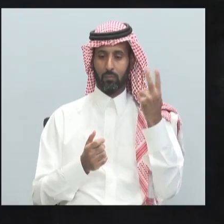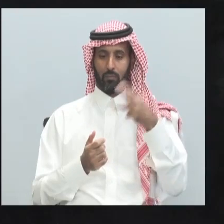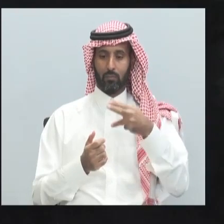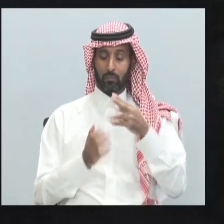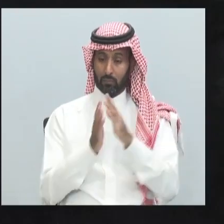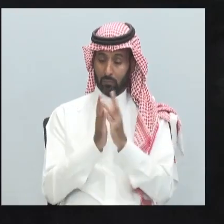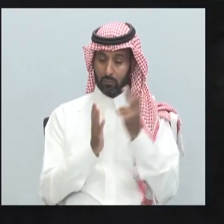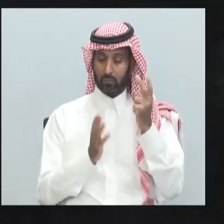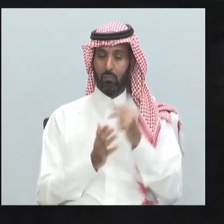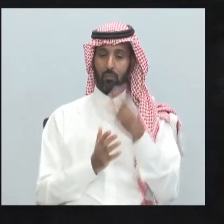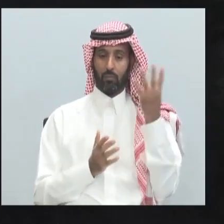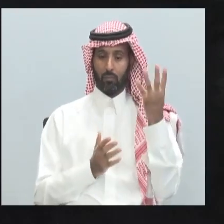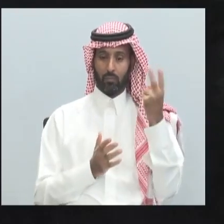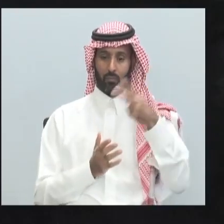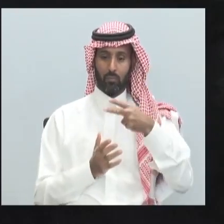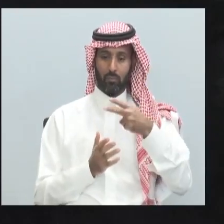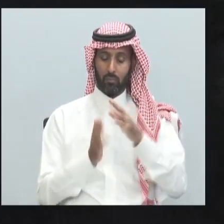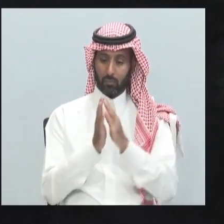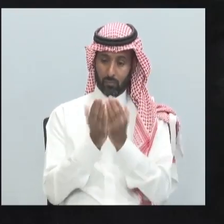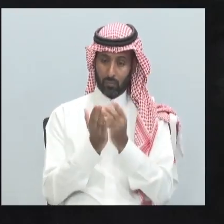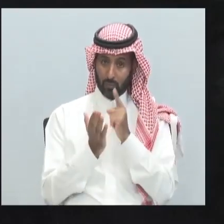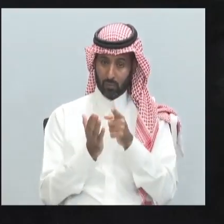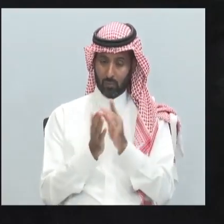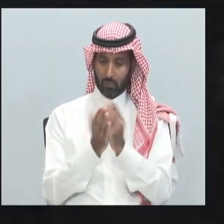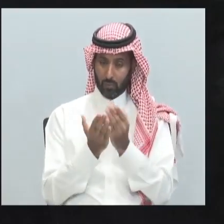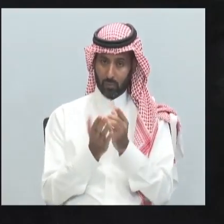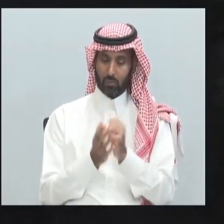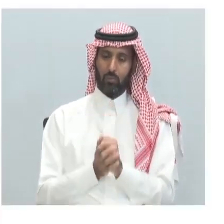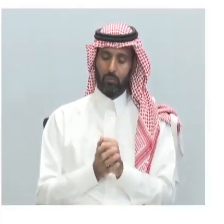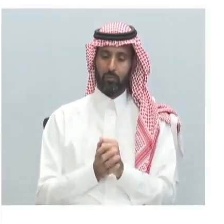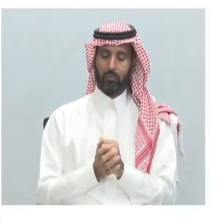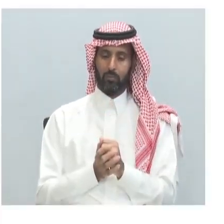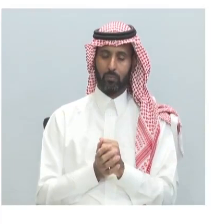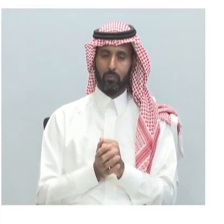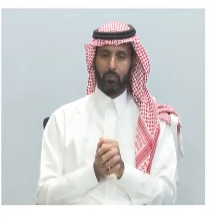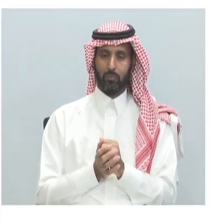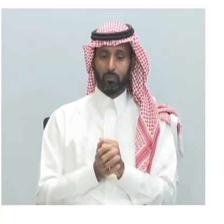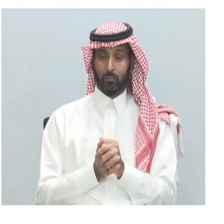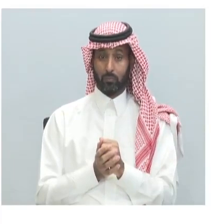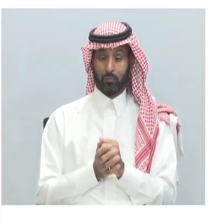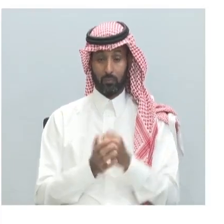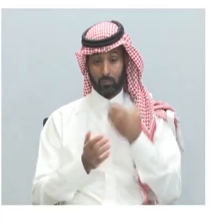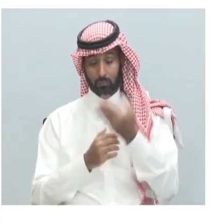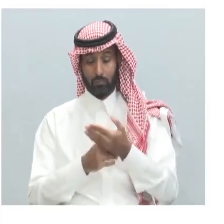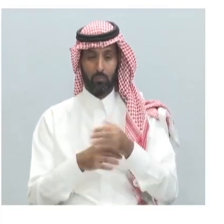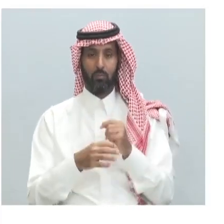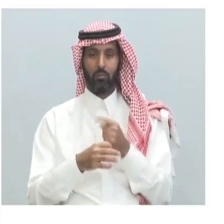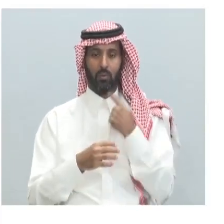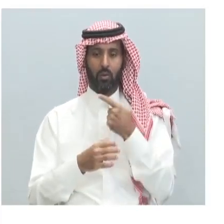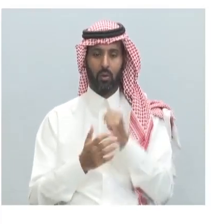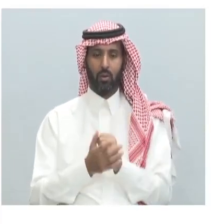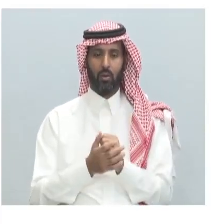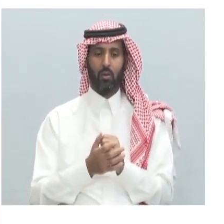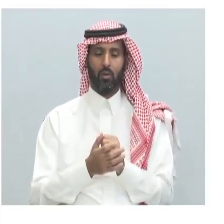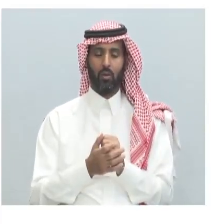books on page 24. Page 24. Excellent. Okay, today we have phonics.